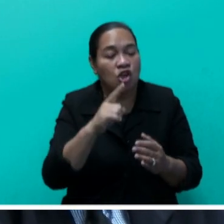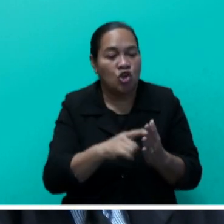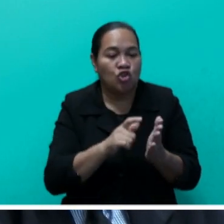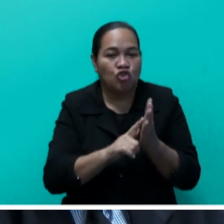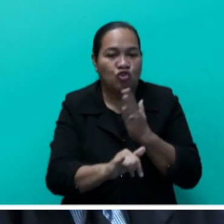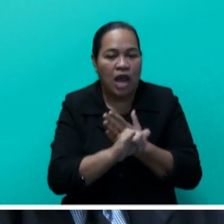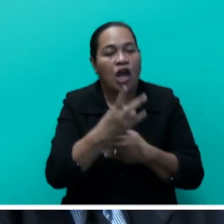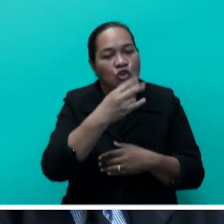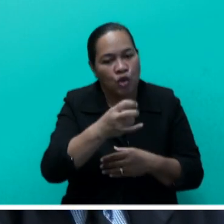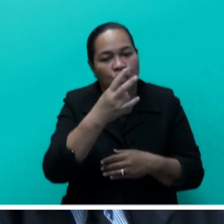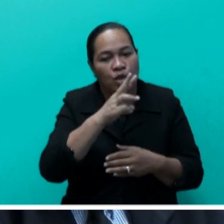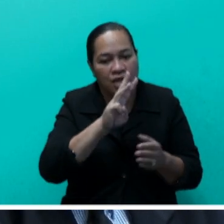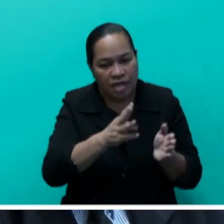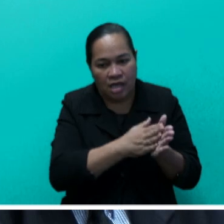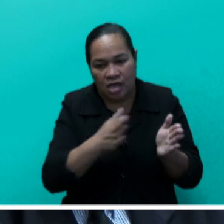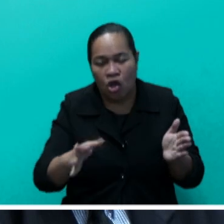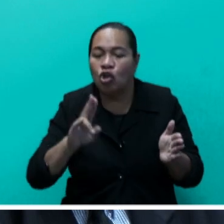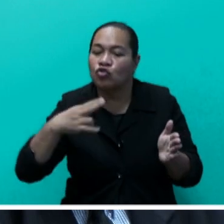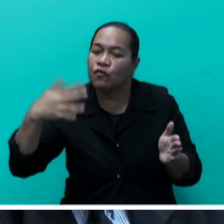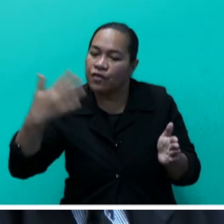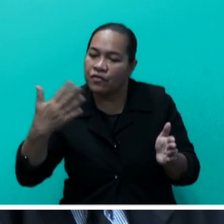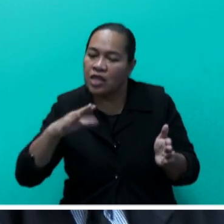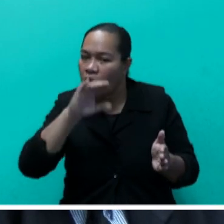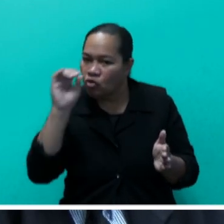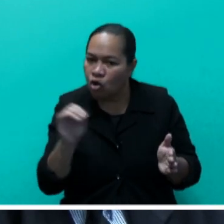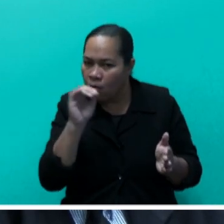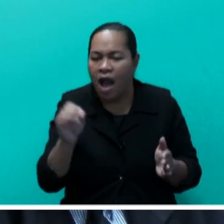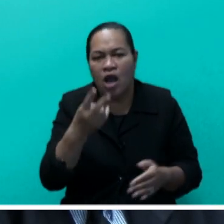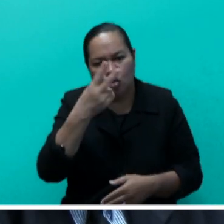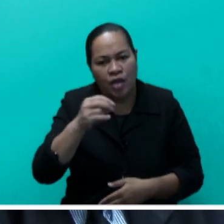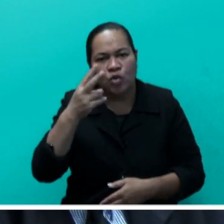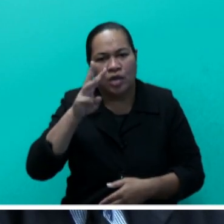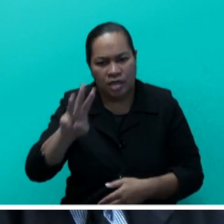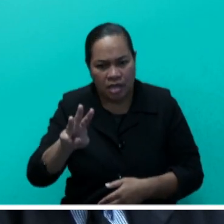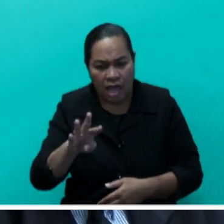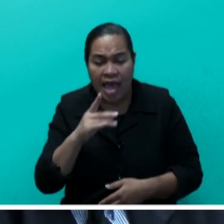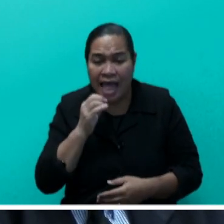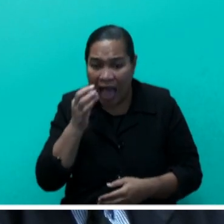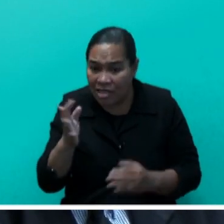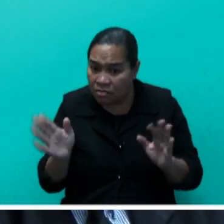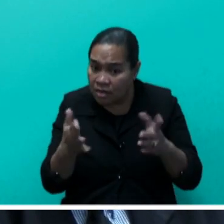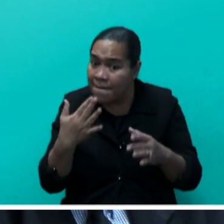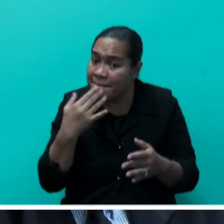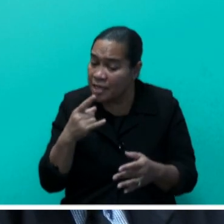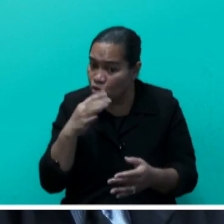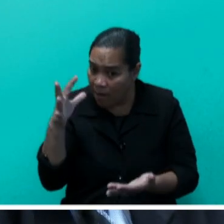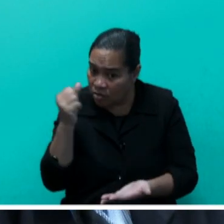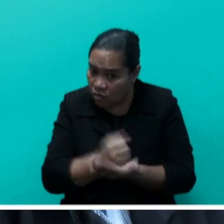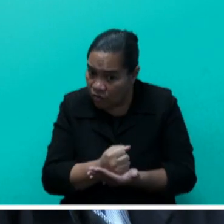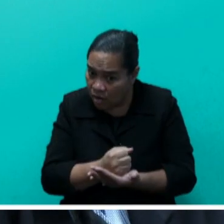2023 to 15th October 2023, and the players have been requested to confirm